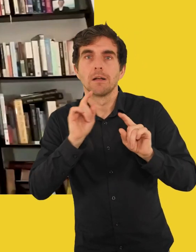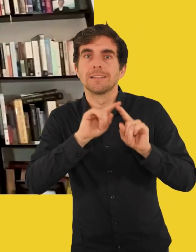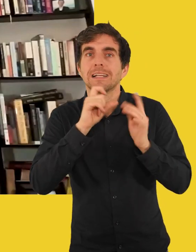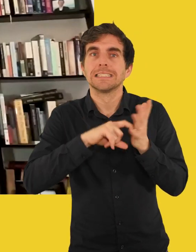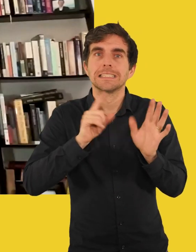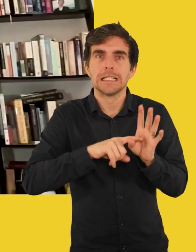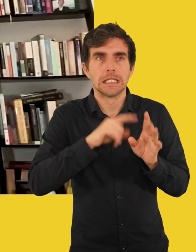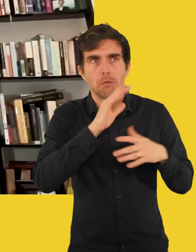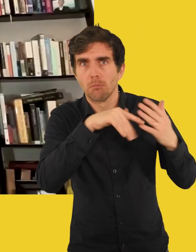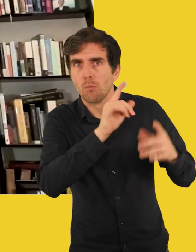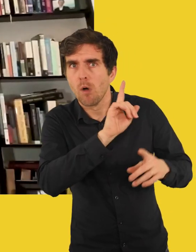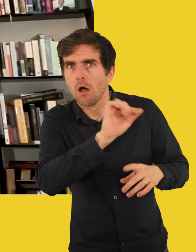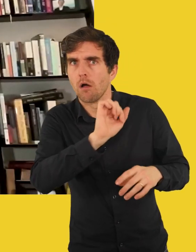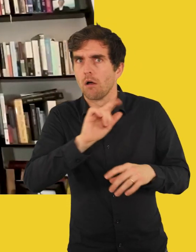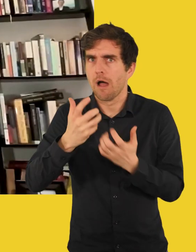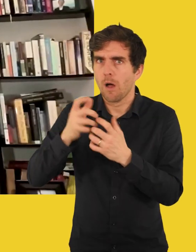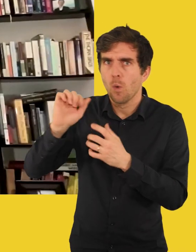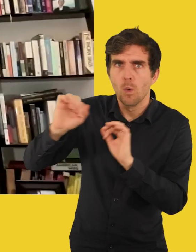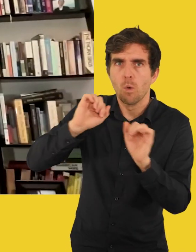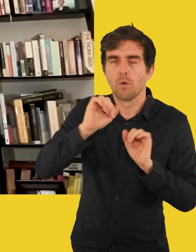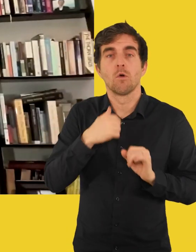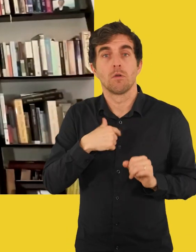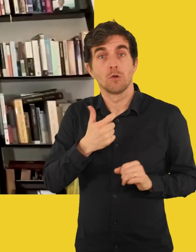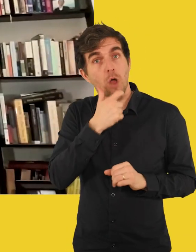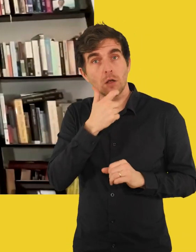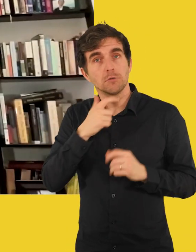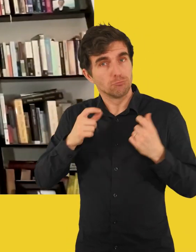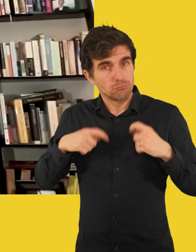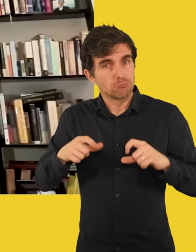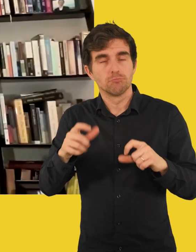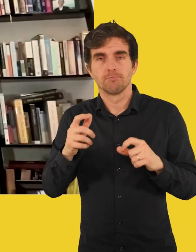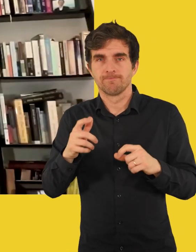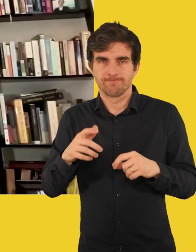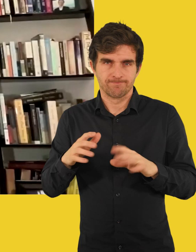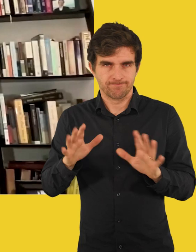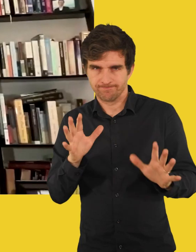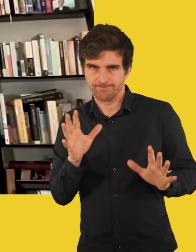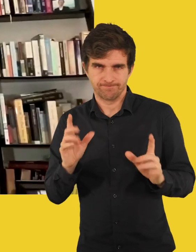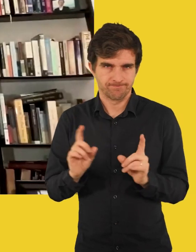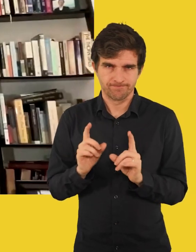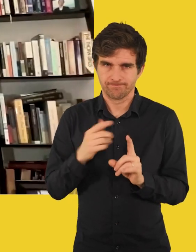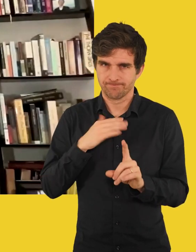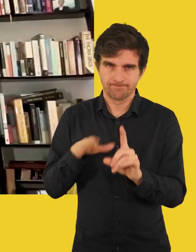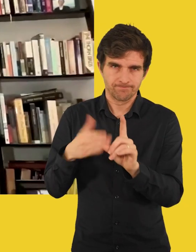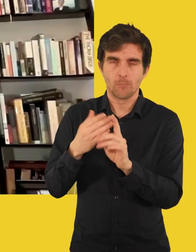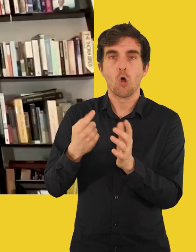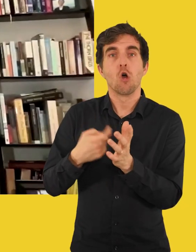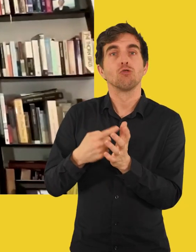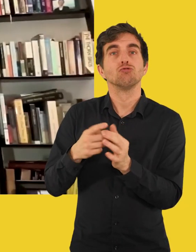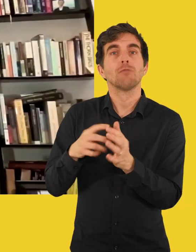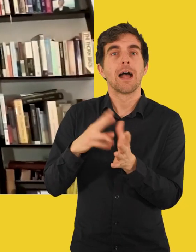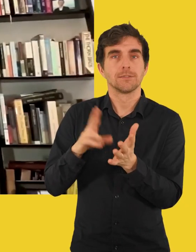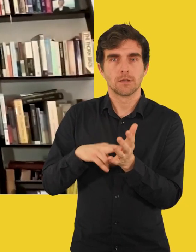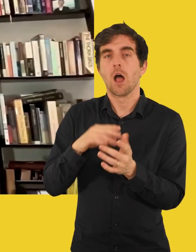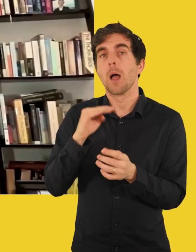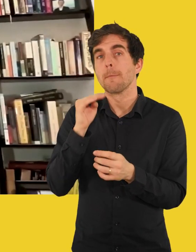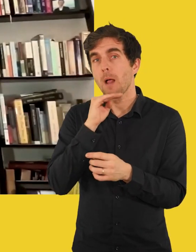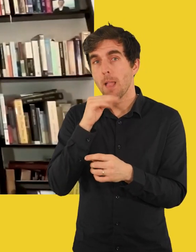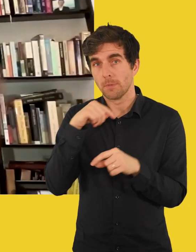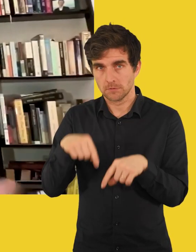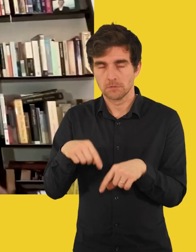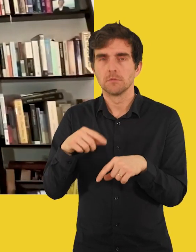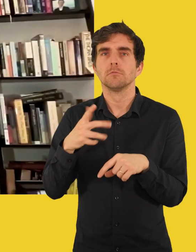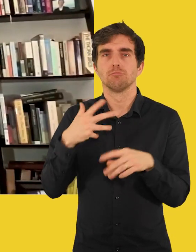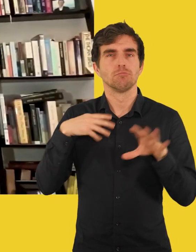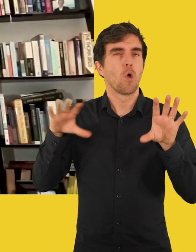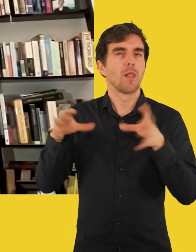learning from how other cities are approaching this work as well. So the donut has continued to define the goal for Regen Melbourne, as we